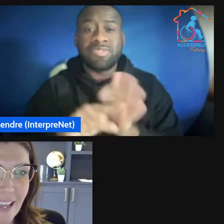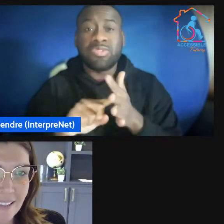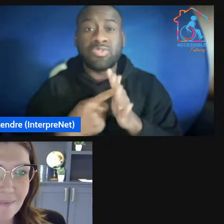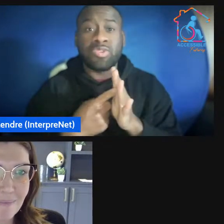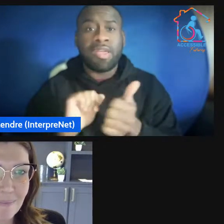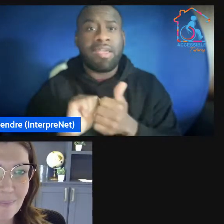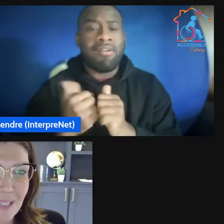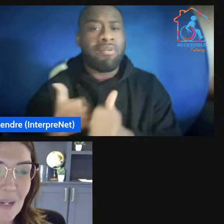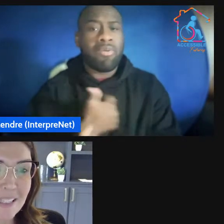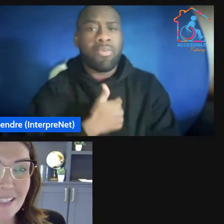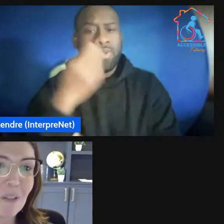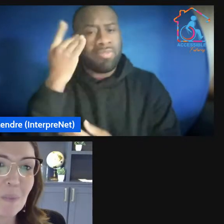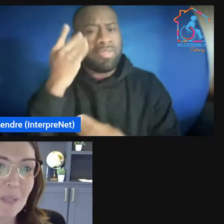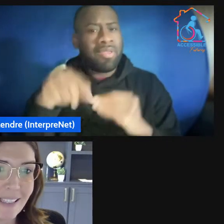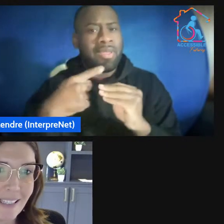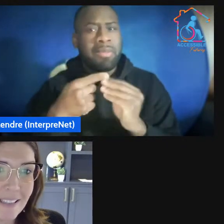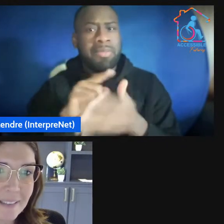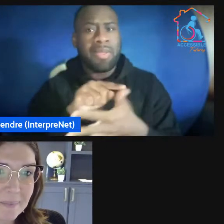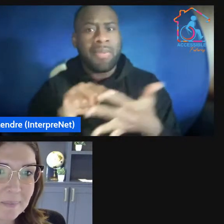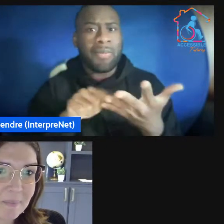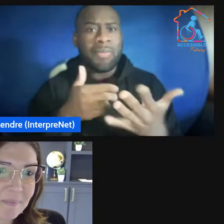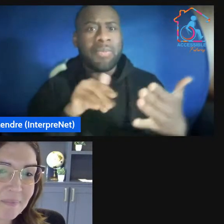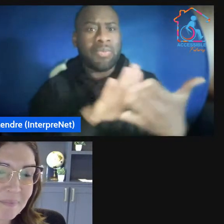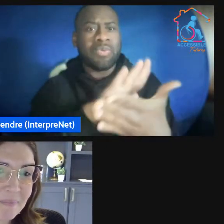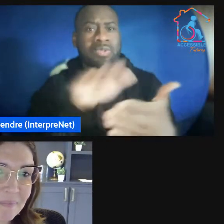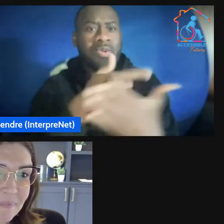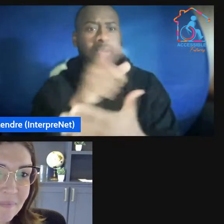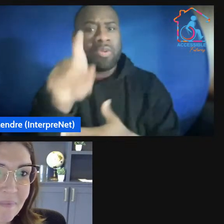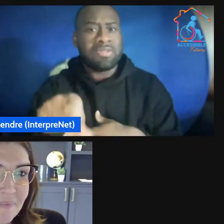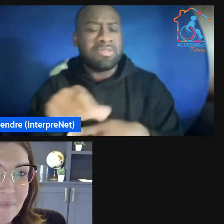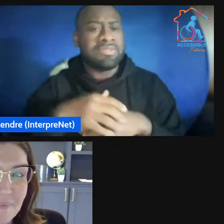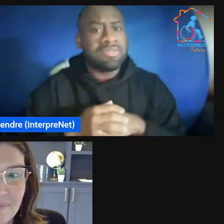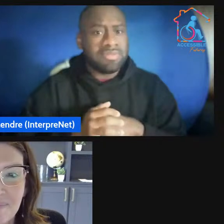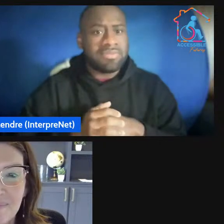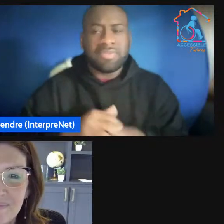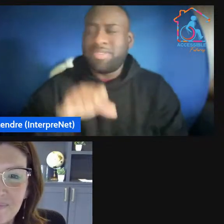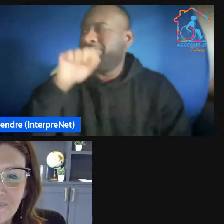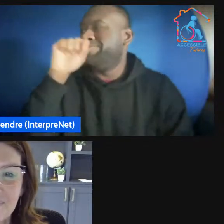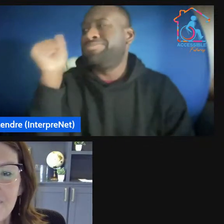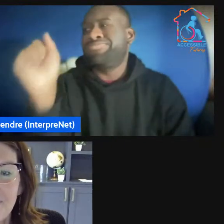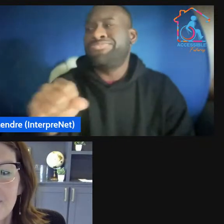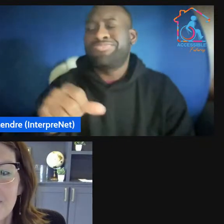that addresses everyone's needs. I love that.